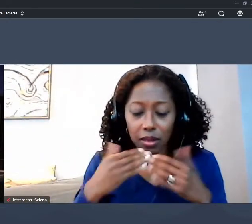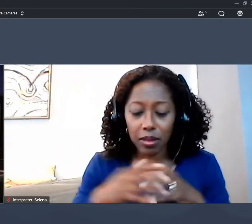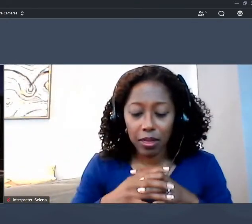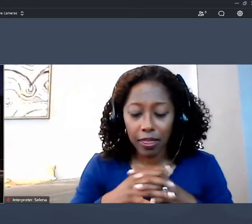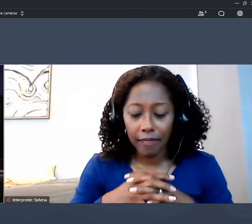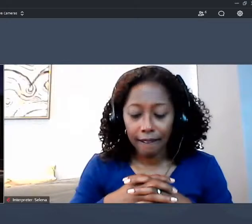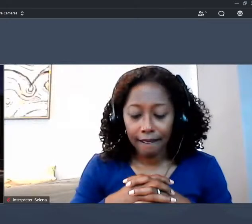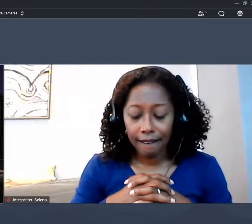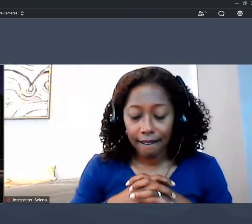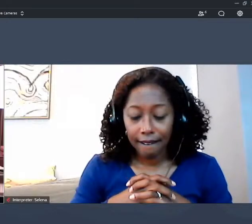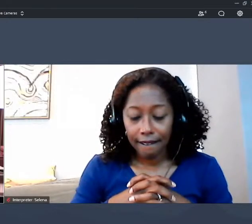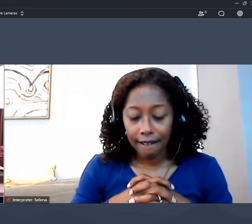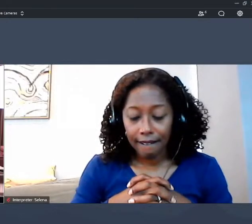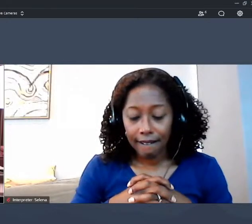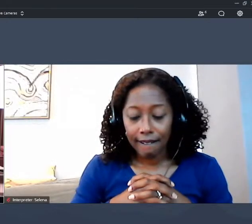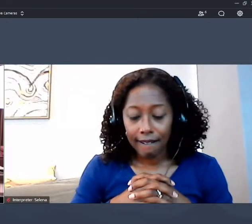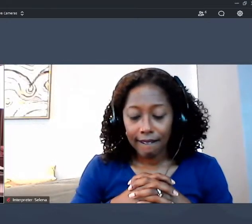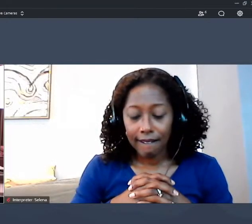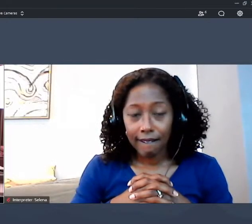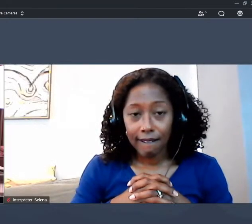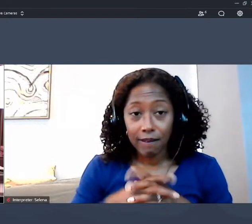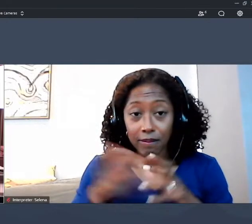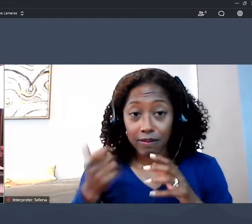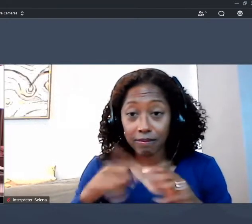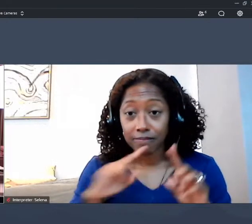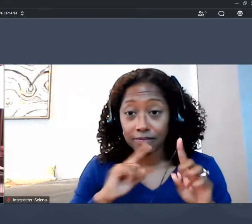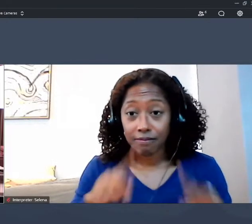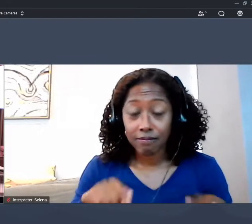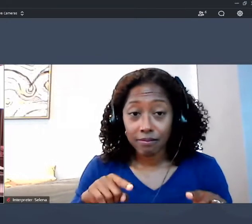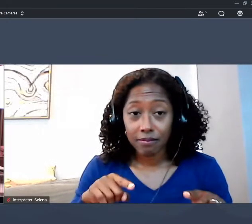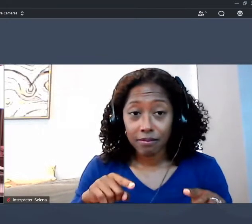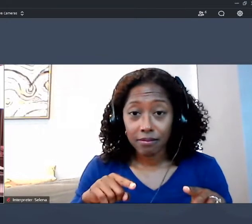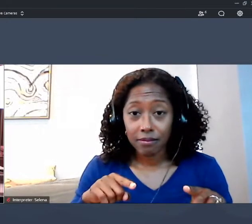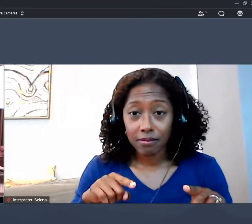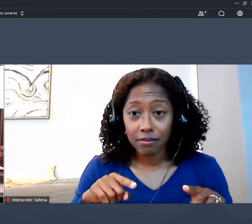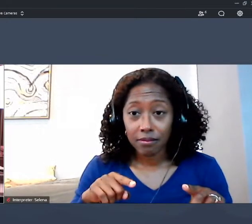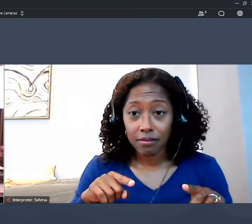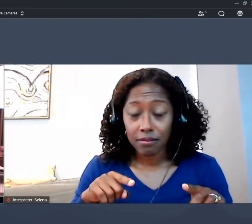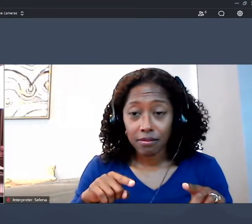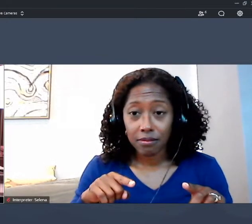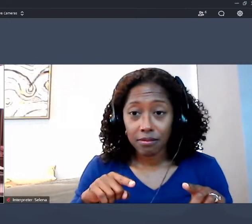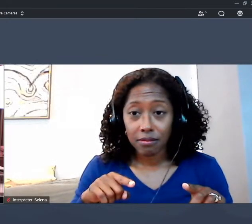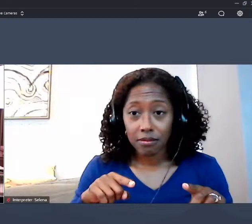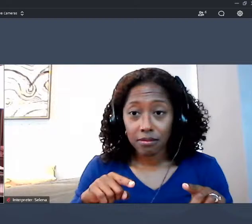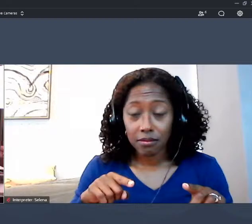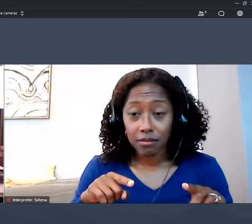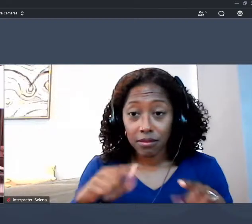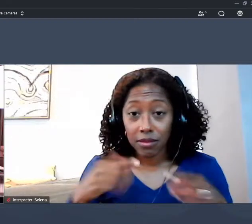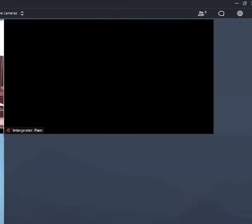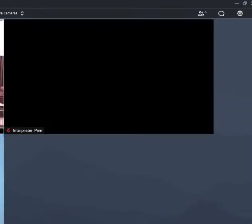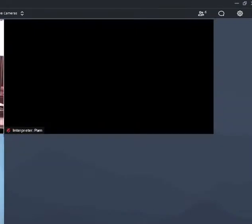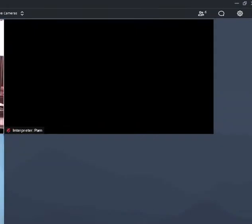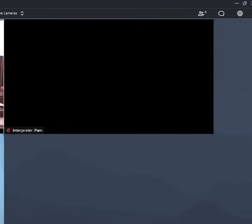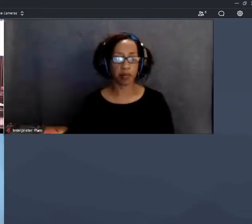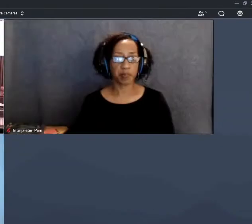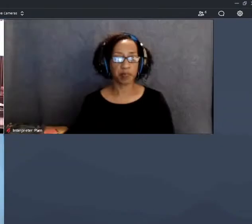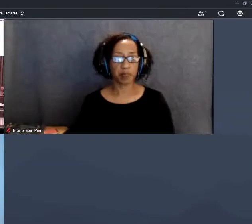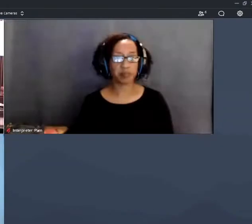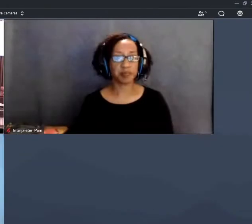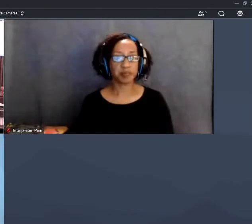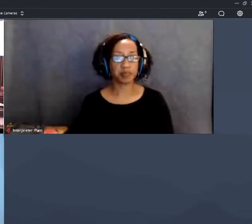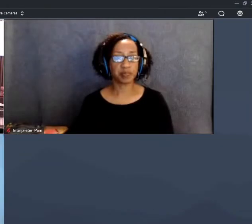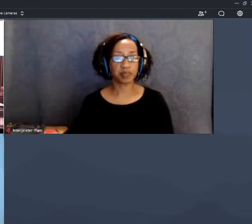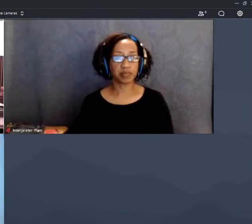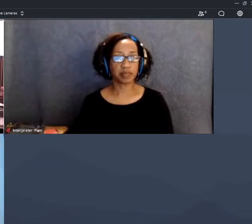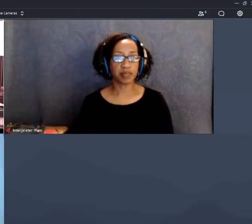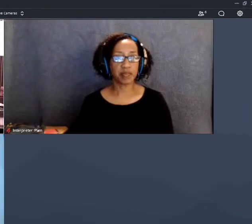you. Did you have any other comments? No, I guess I can be a co-sponsor. Would you allow me to be a co-sponsor, Mr. Fowler? Thank you. All